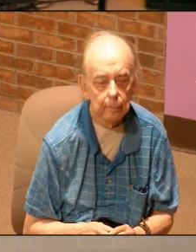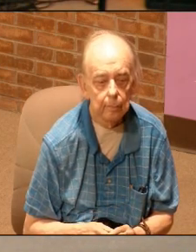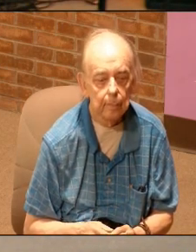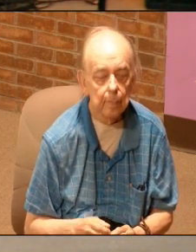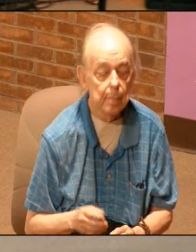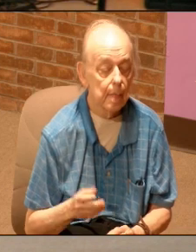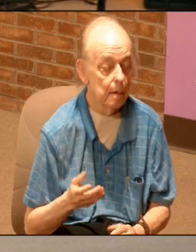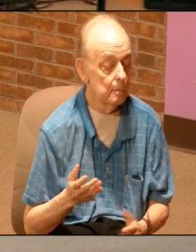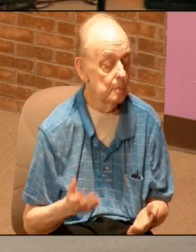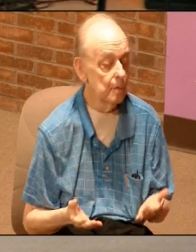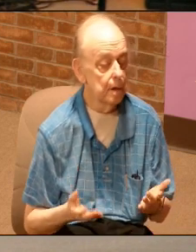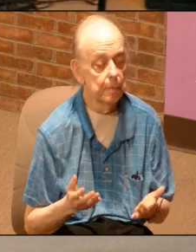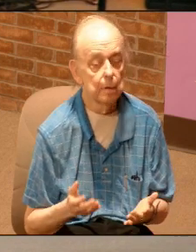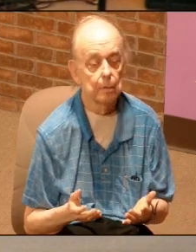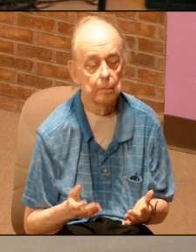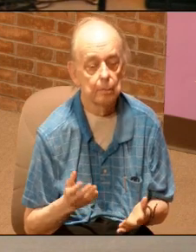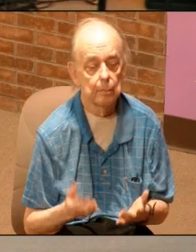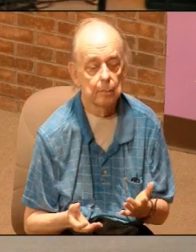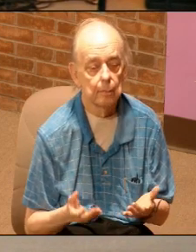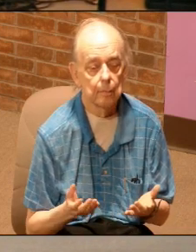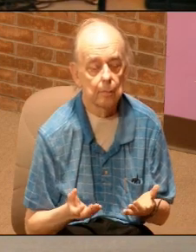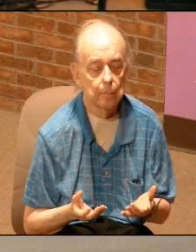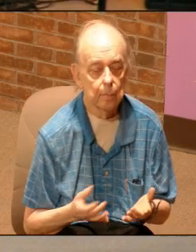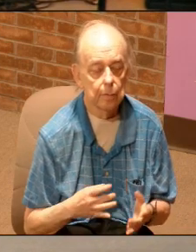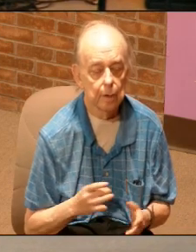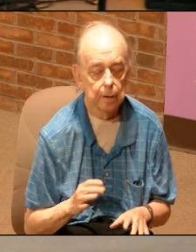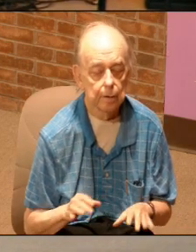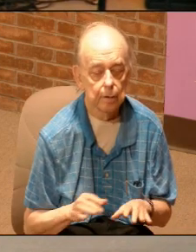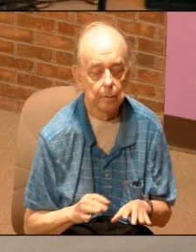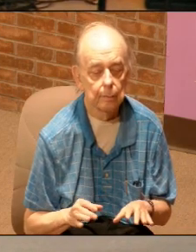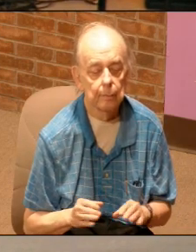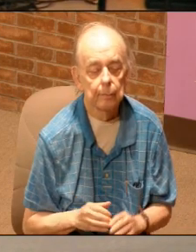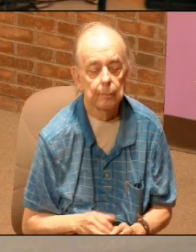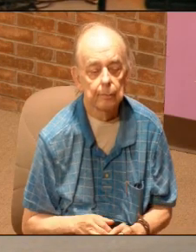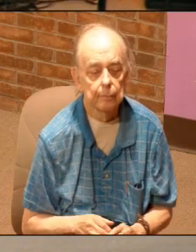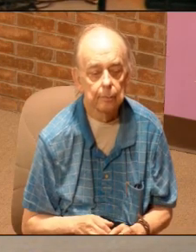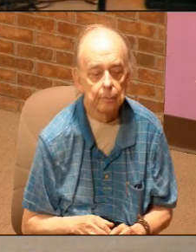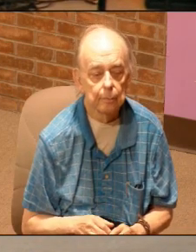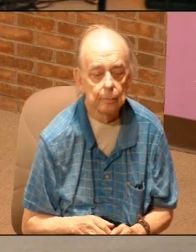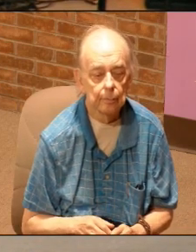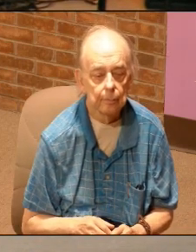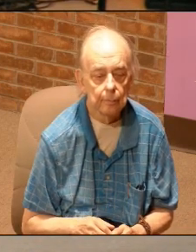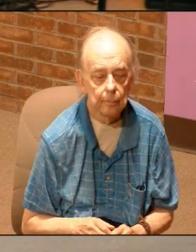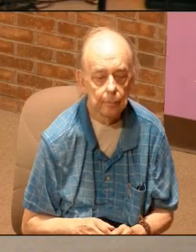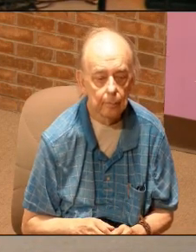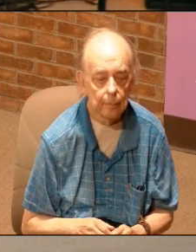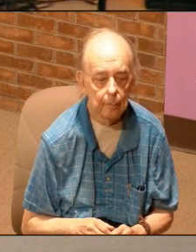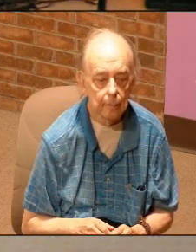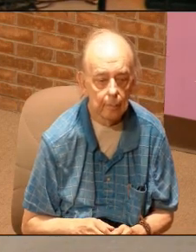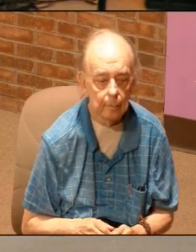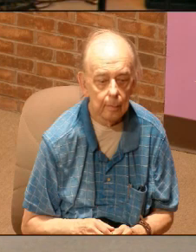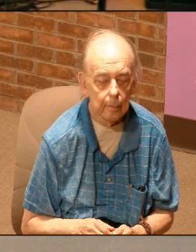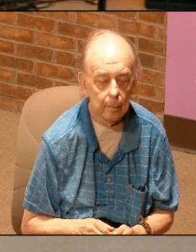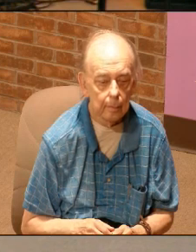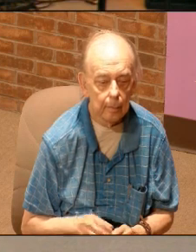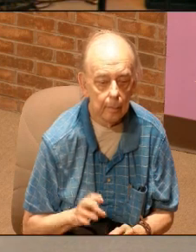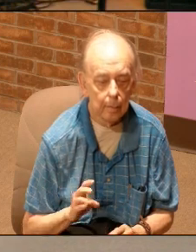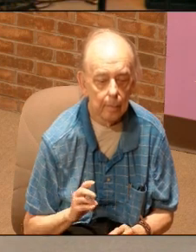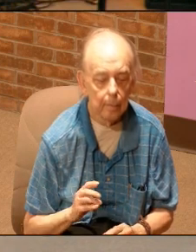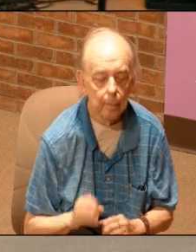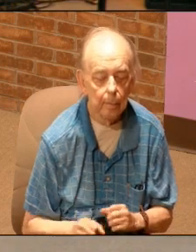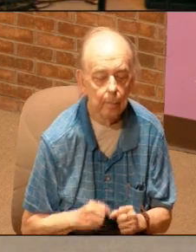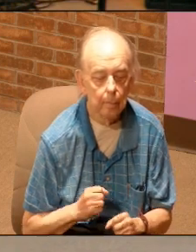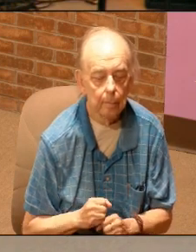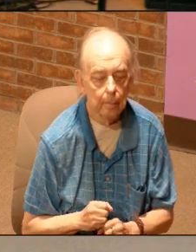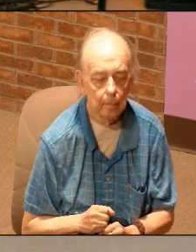it could be that maybe what you would like to do is, I'm 70 years old and I